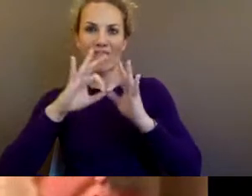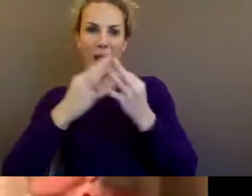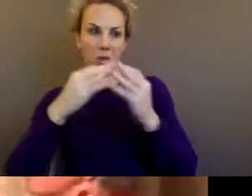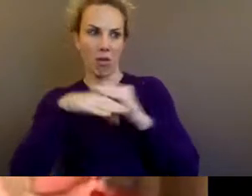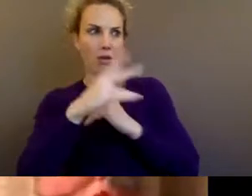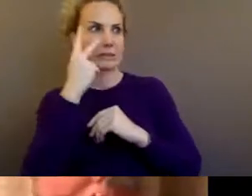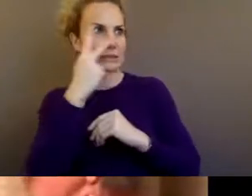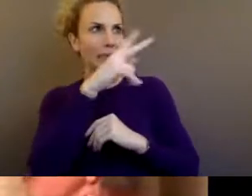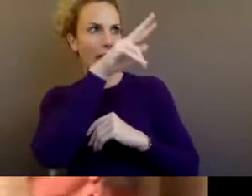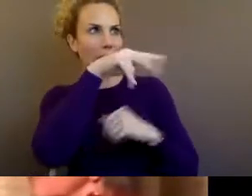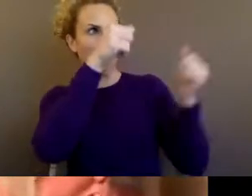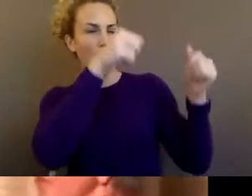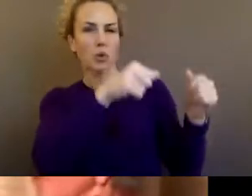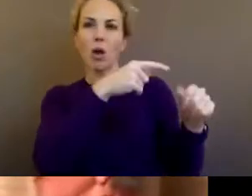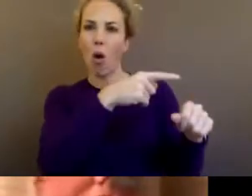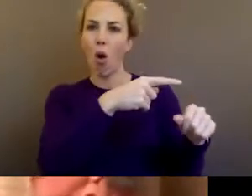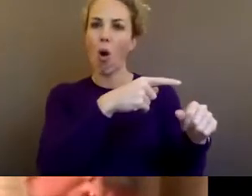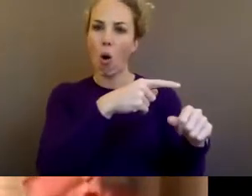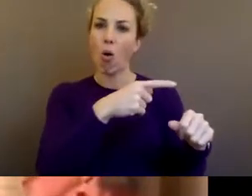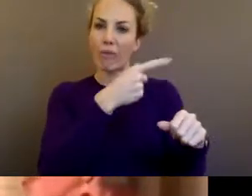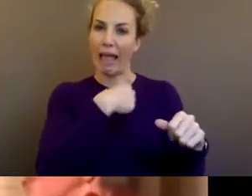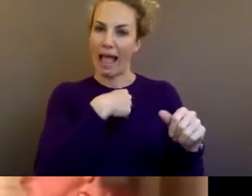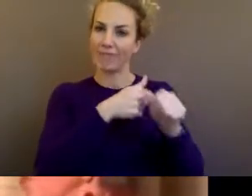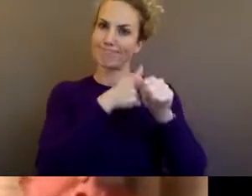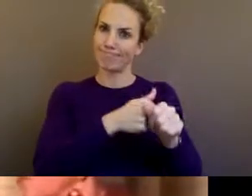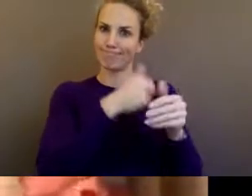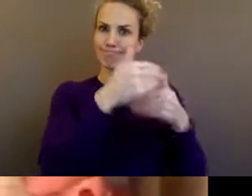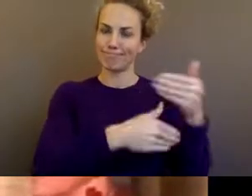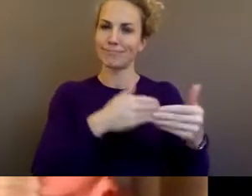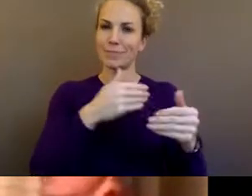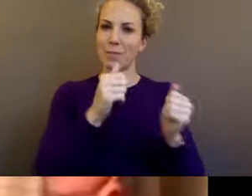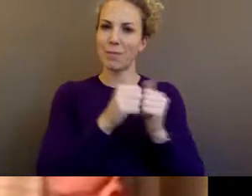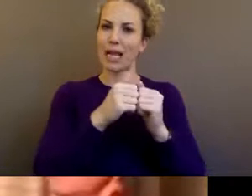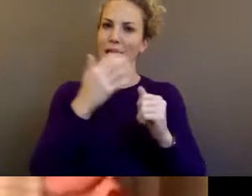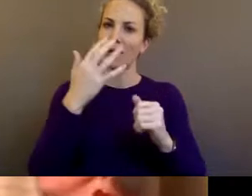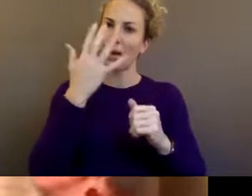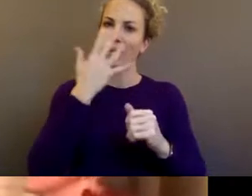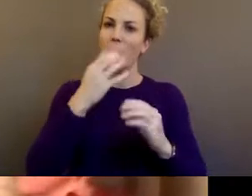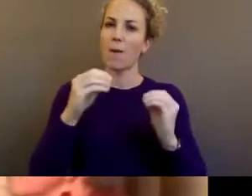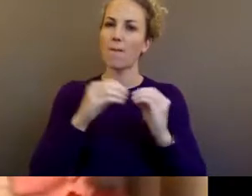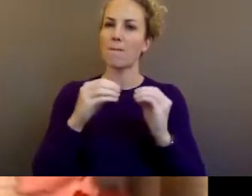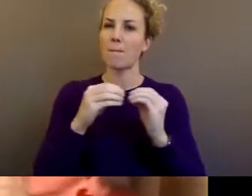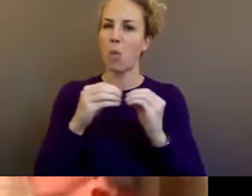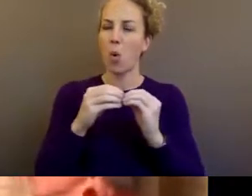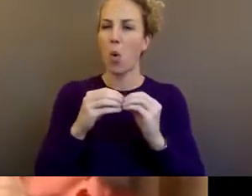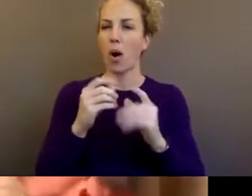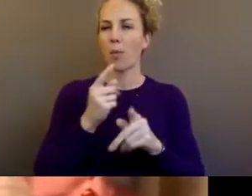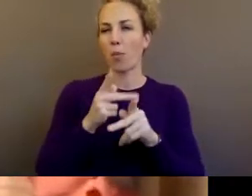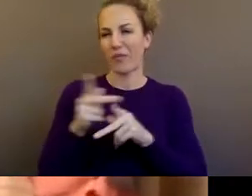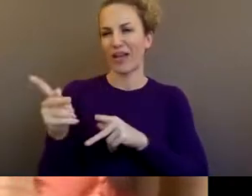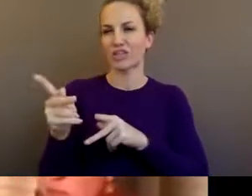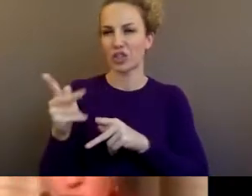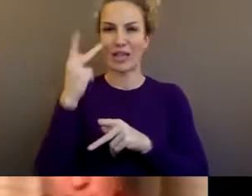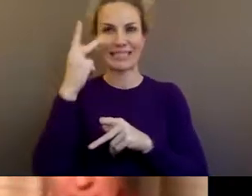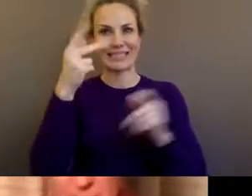we have a code of ethics, we follow it, and I think that will help us to appear much more in a professional role.